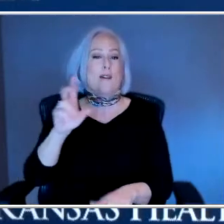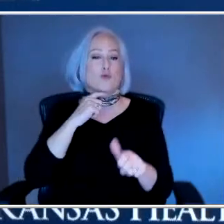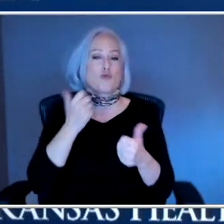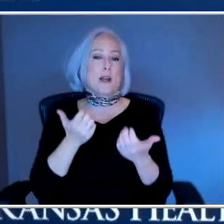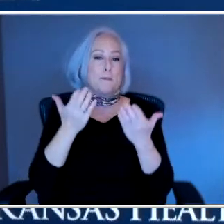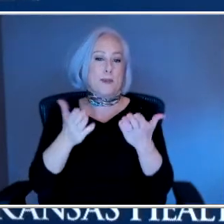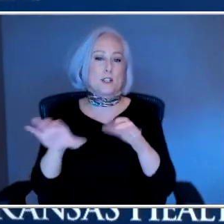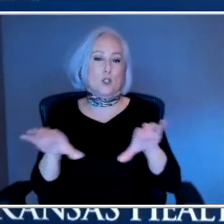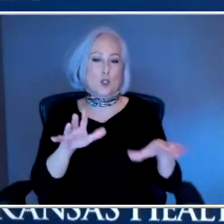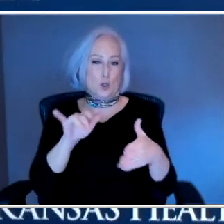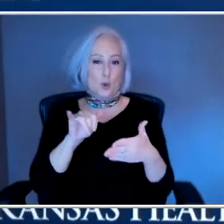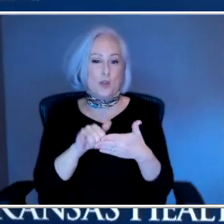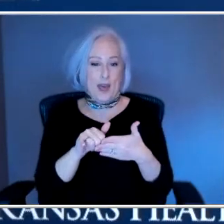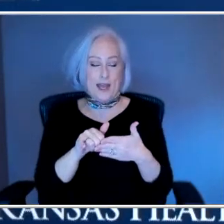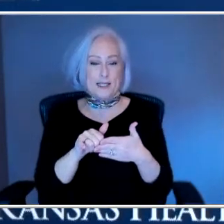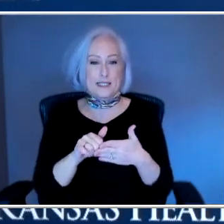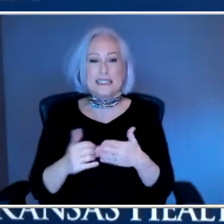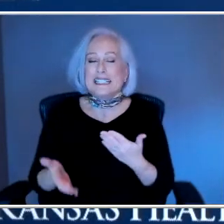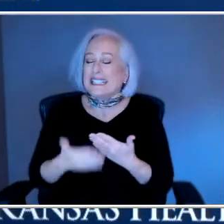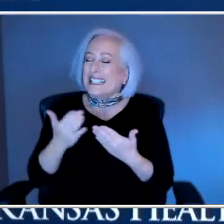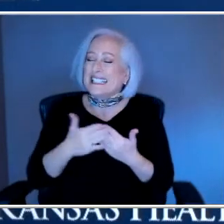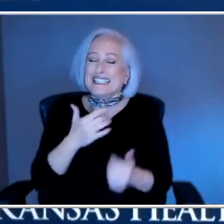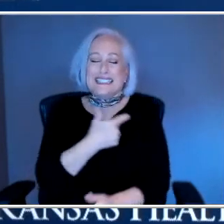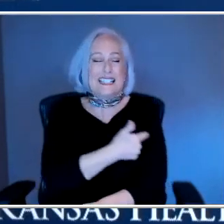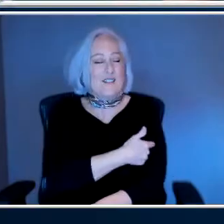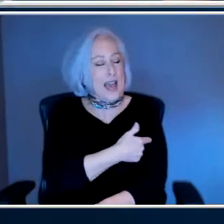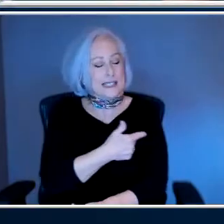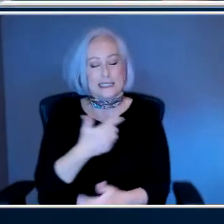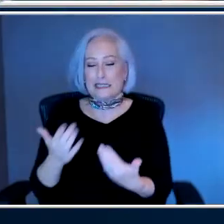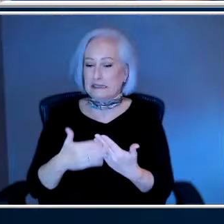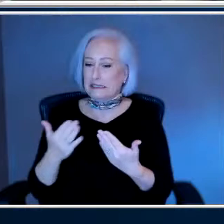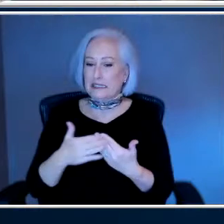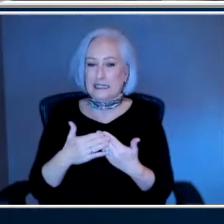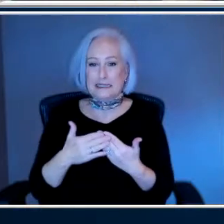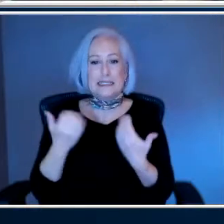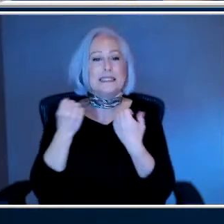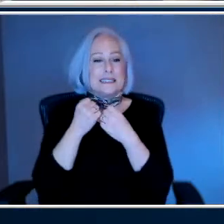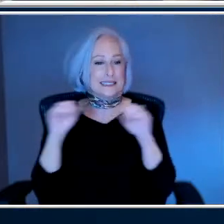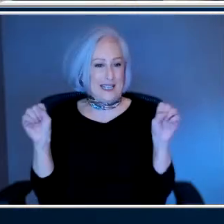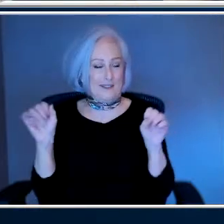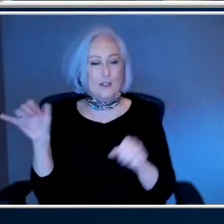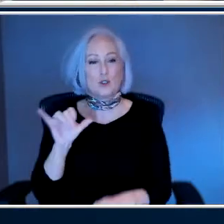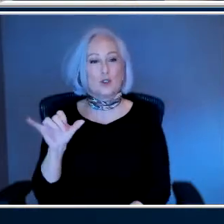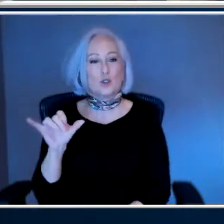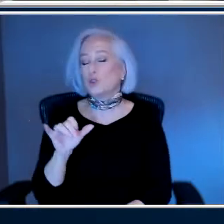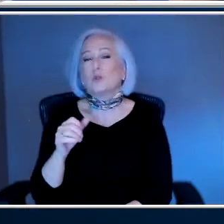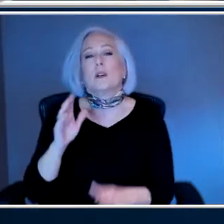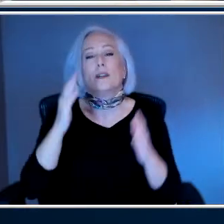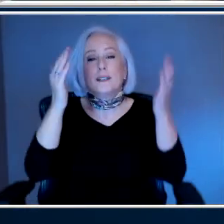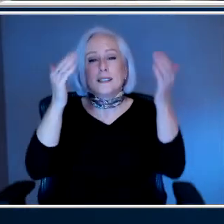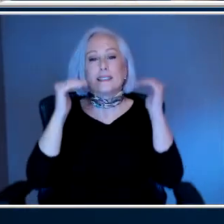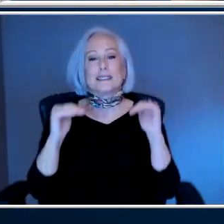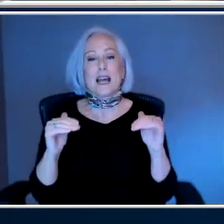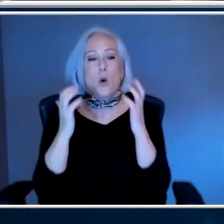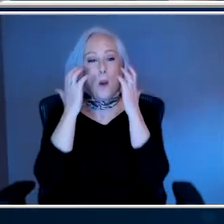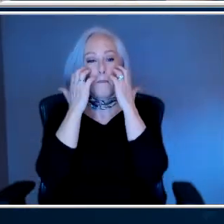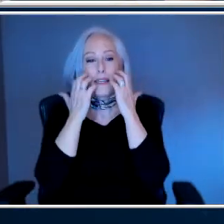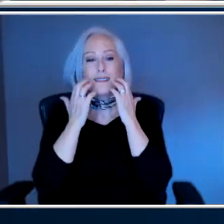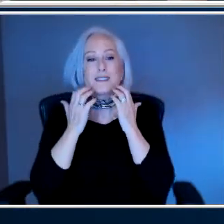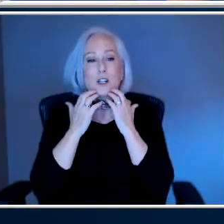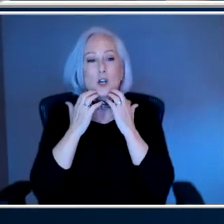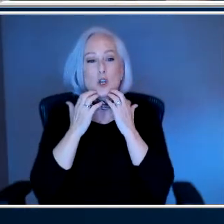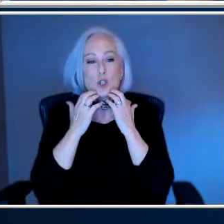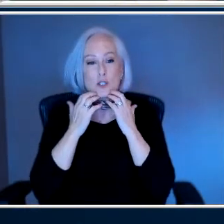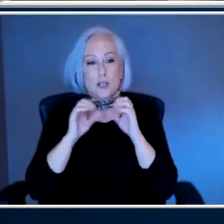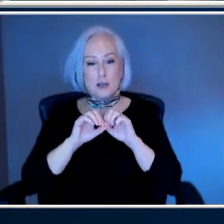anyways, but it's an easy vaccine to get, and it's extremely safe. All right, Huck, thank you. Let's address measles now, because there's an outbreak happening right now in a